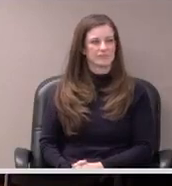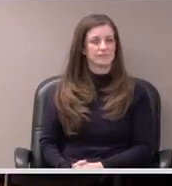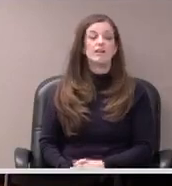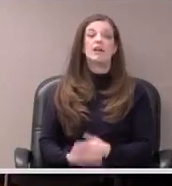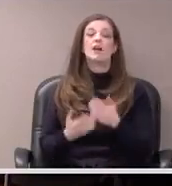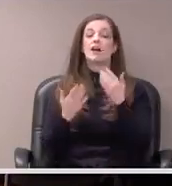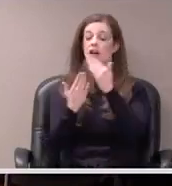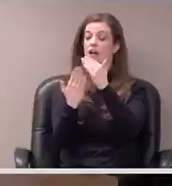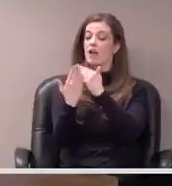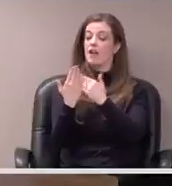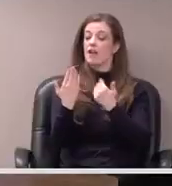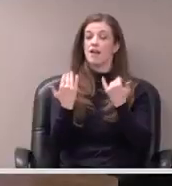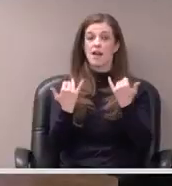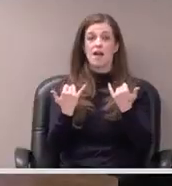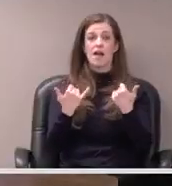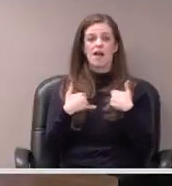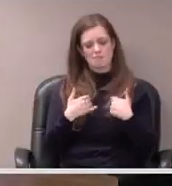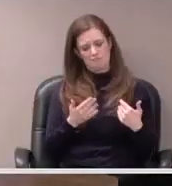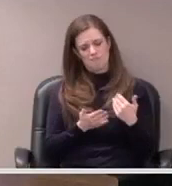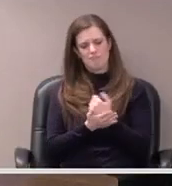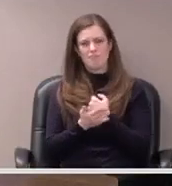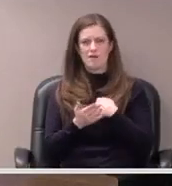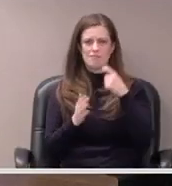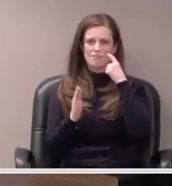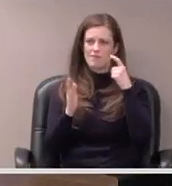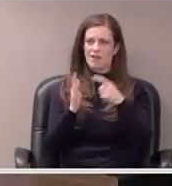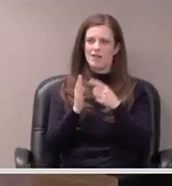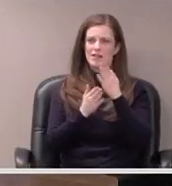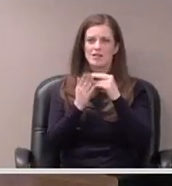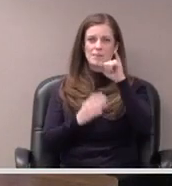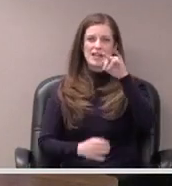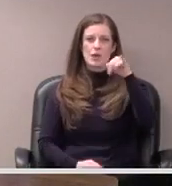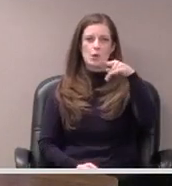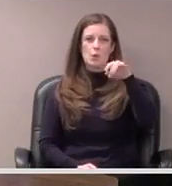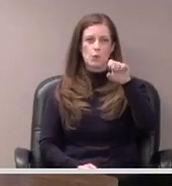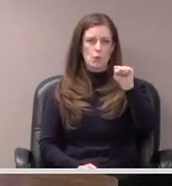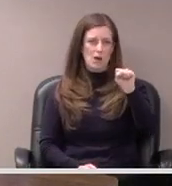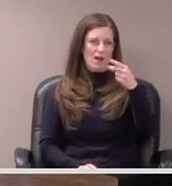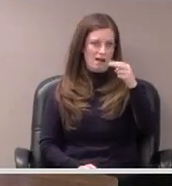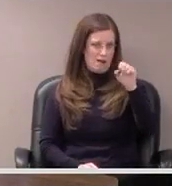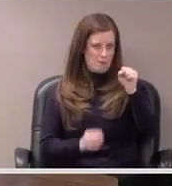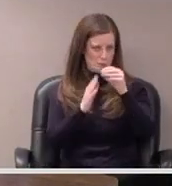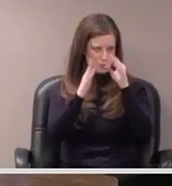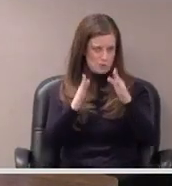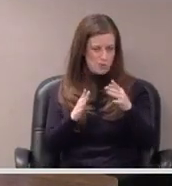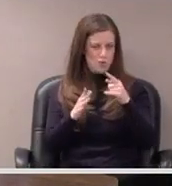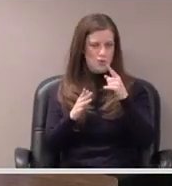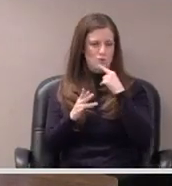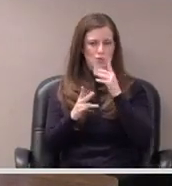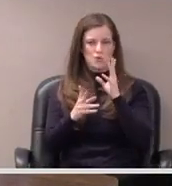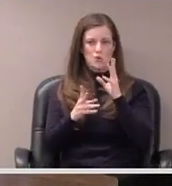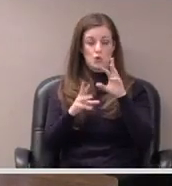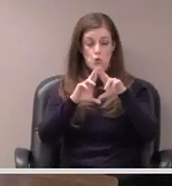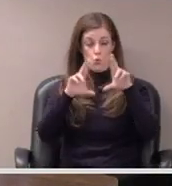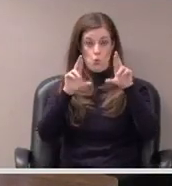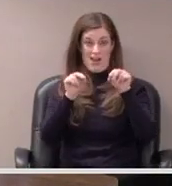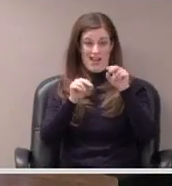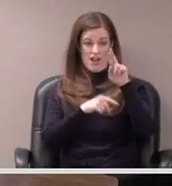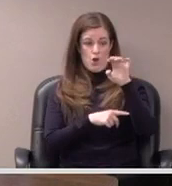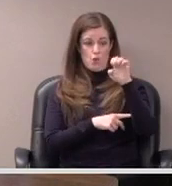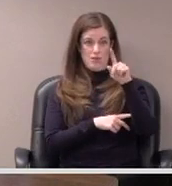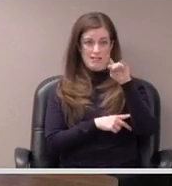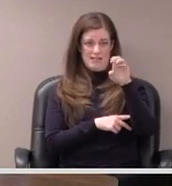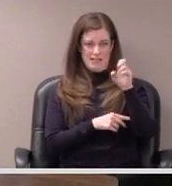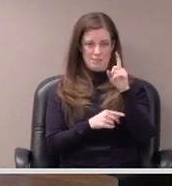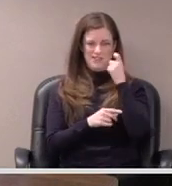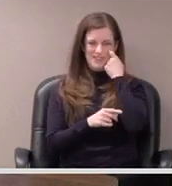Up next, we have the privilege of recognizing some Iroquois High School students whose recipes were recently published in a